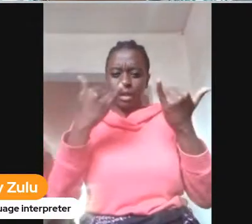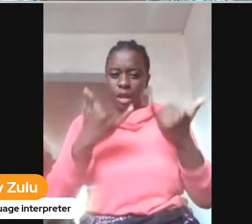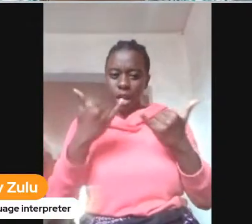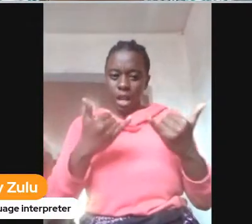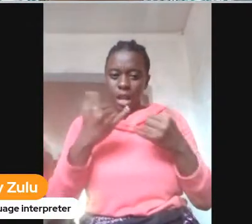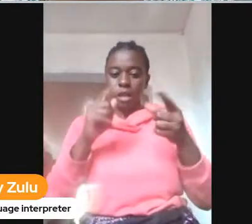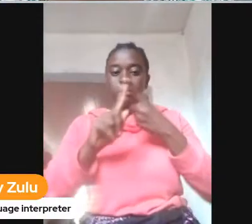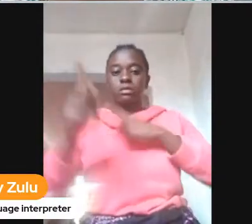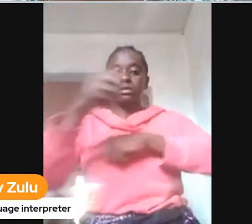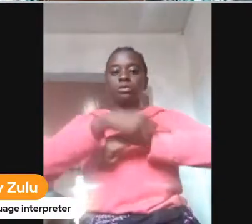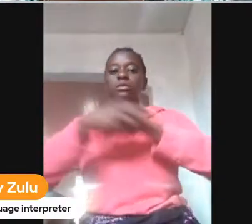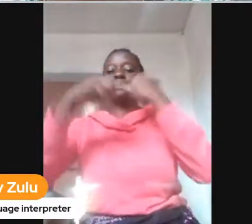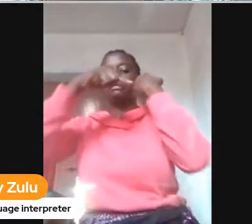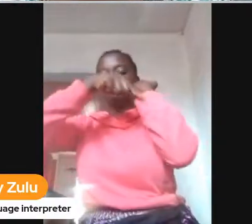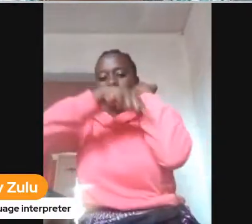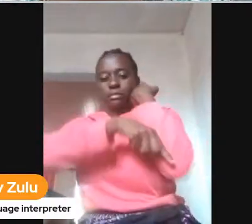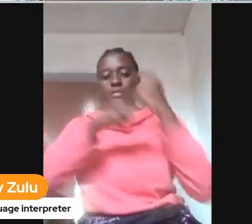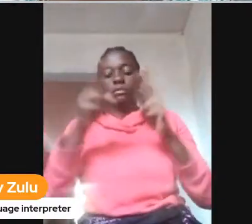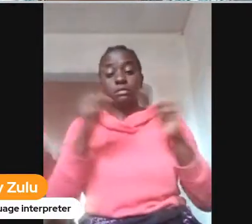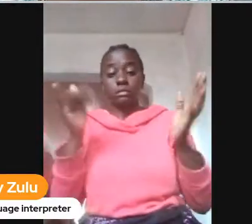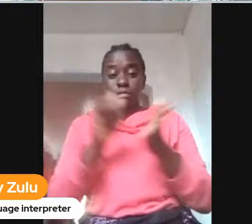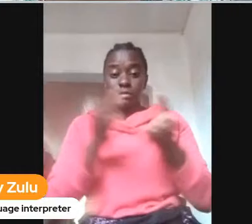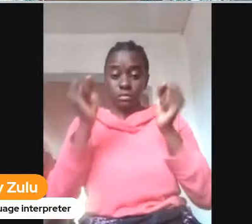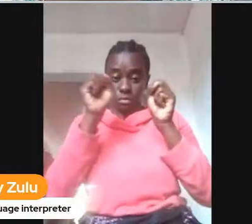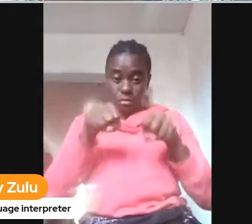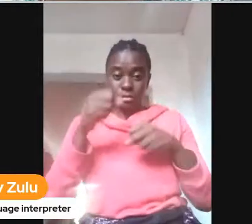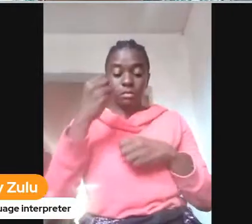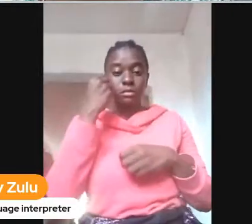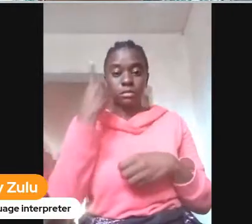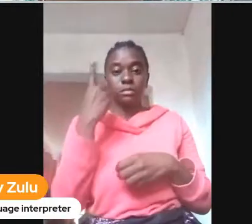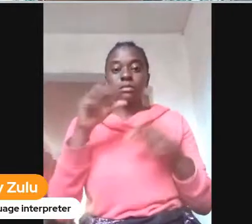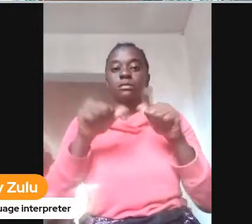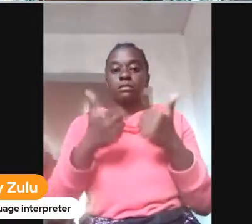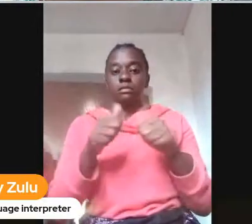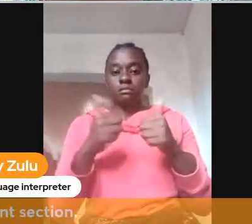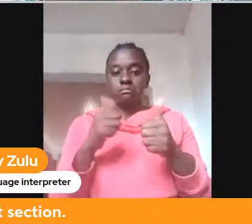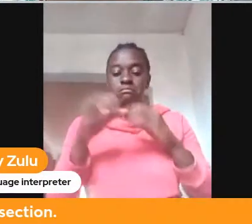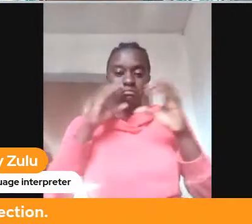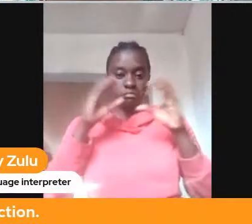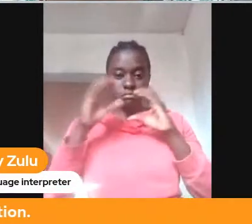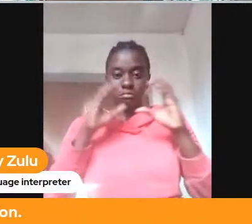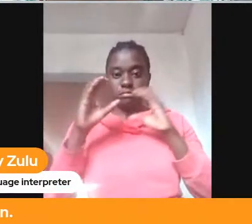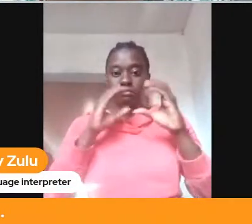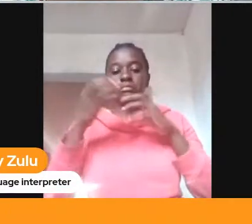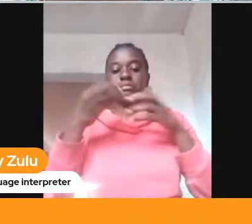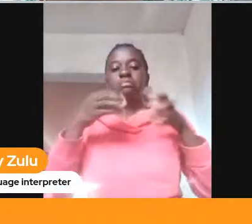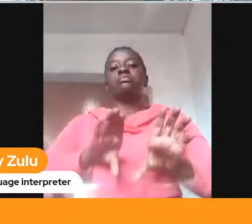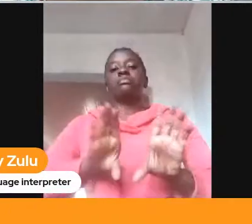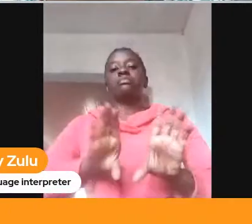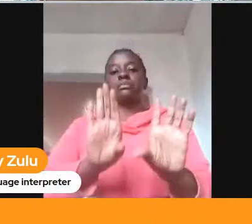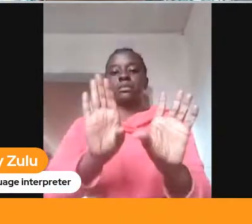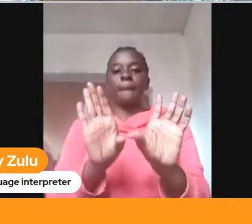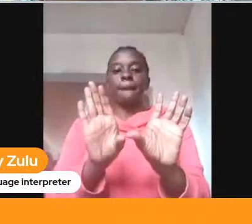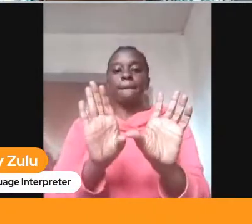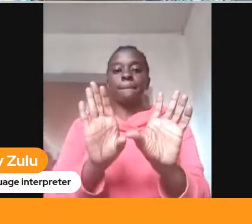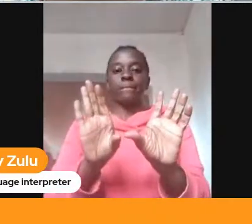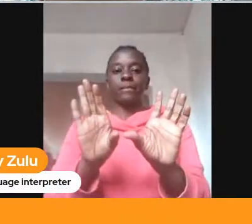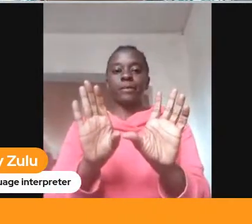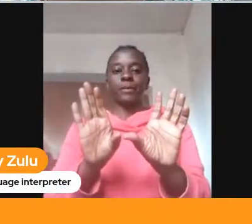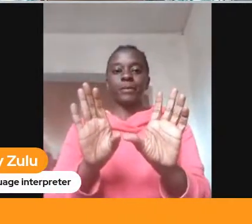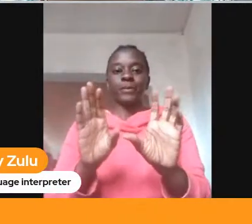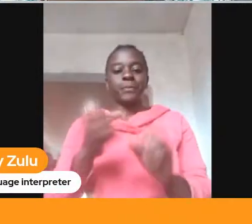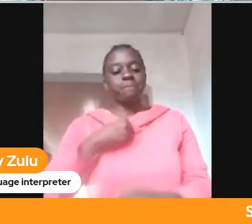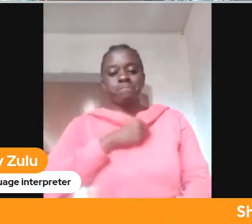deeper understanding of and continue the conversation we started last week. So, oh, sorry, forgive me, I forgot